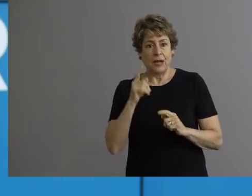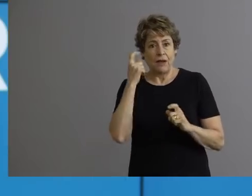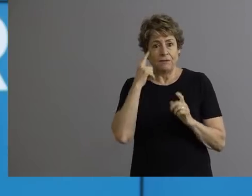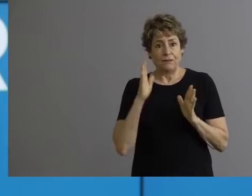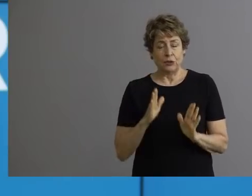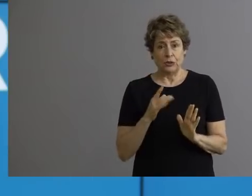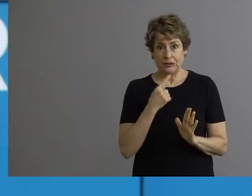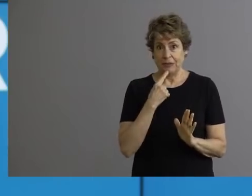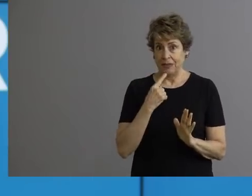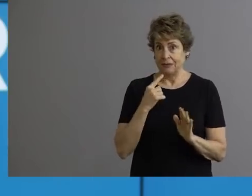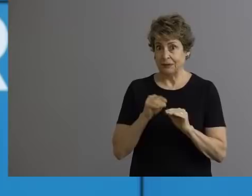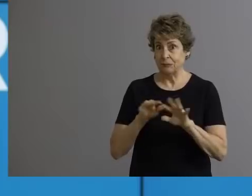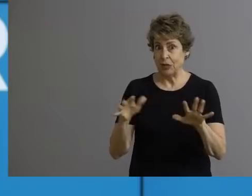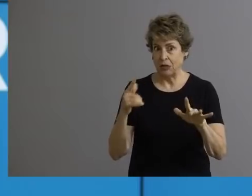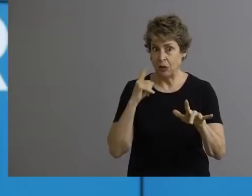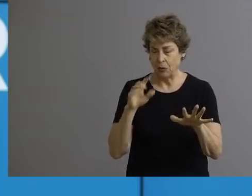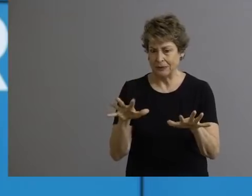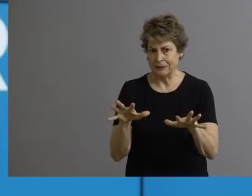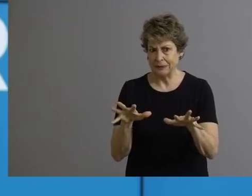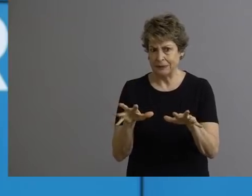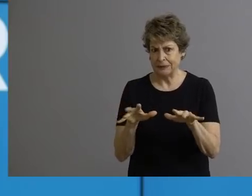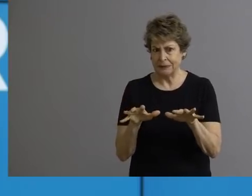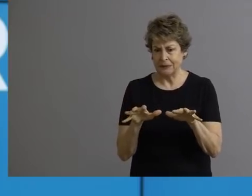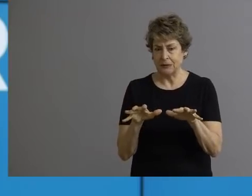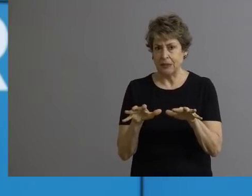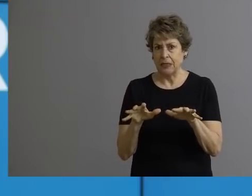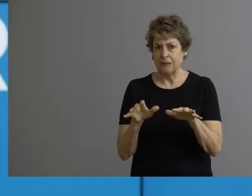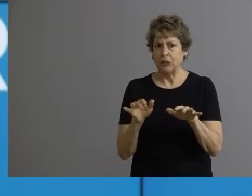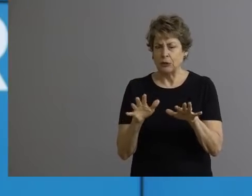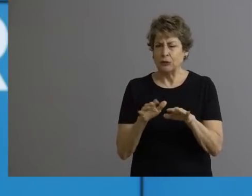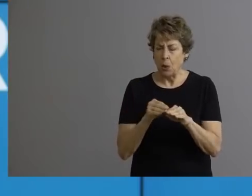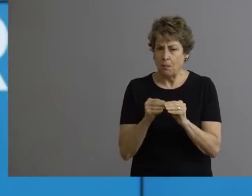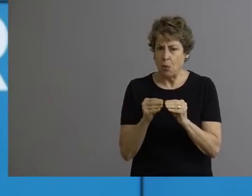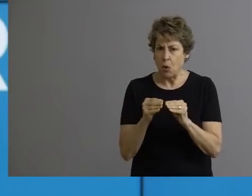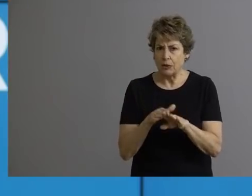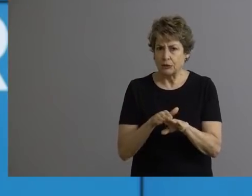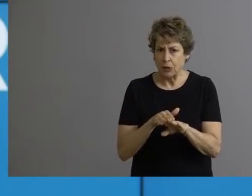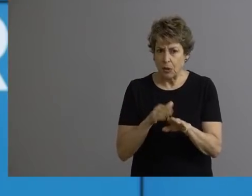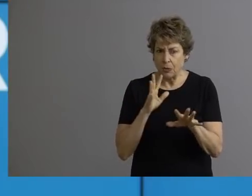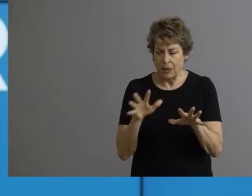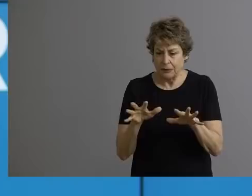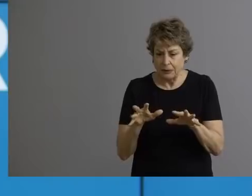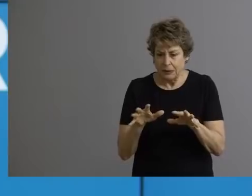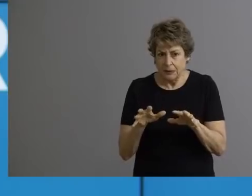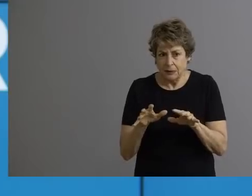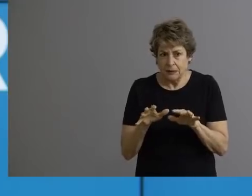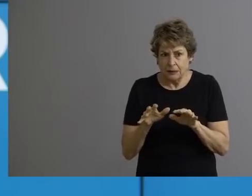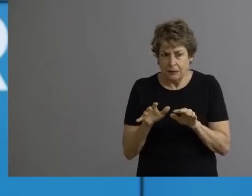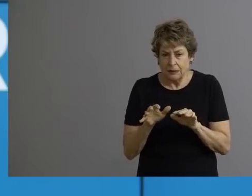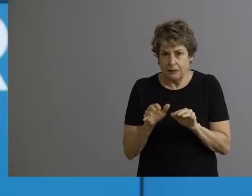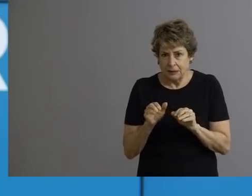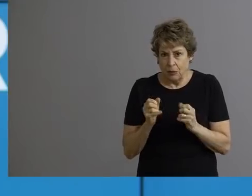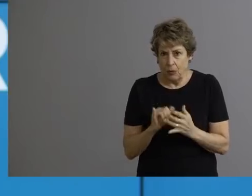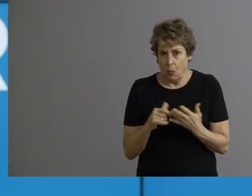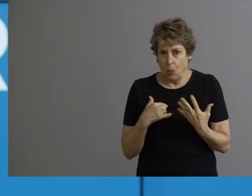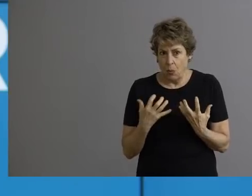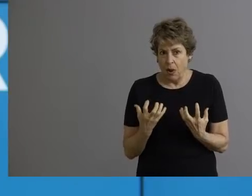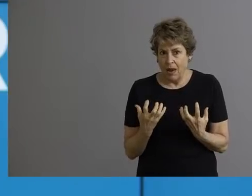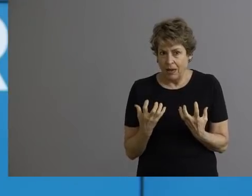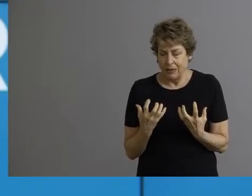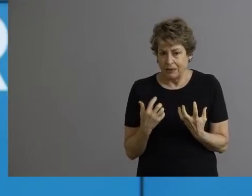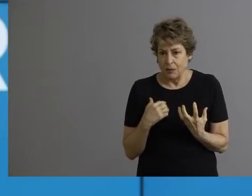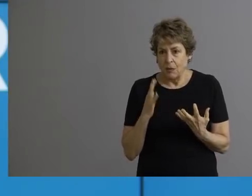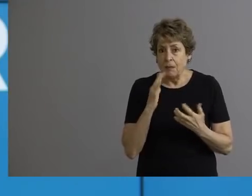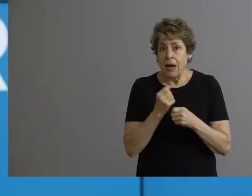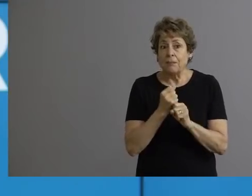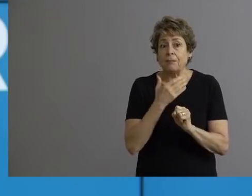we can do. This is what we're doing now. I've said along the way, I'm going to make the best decision for Arizona in